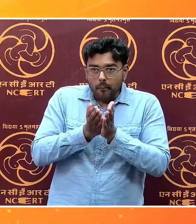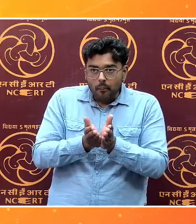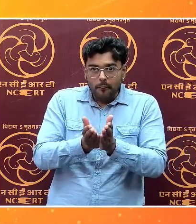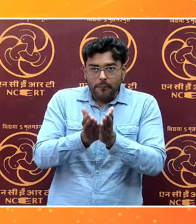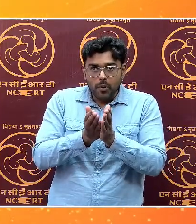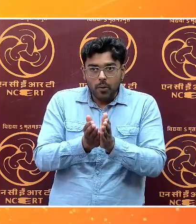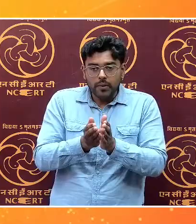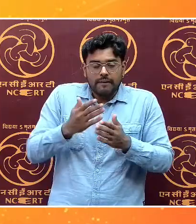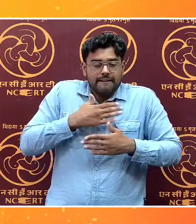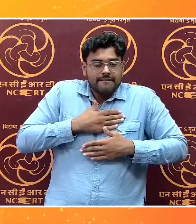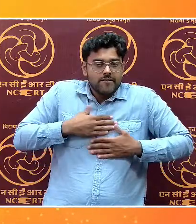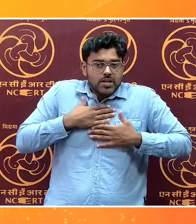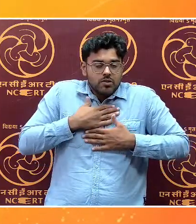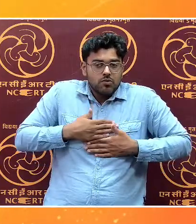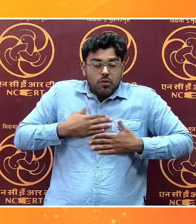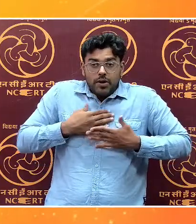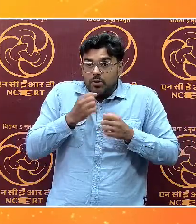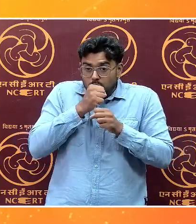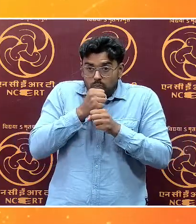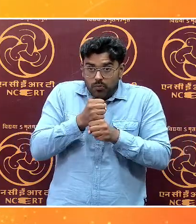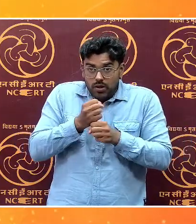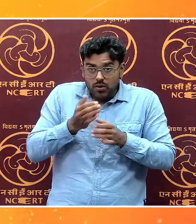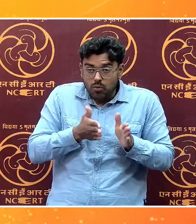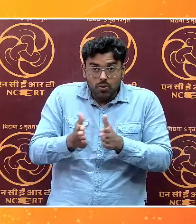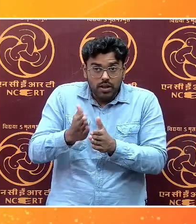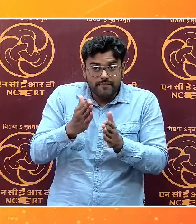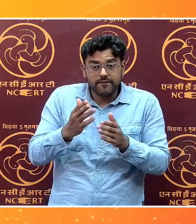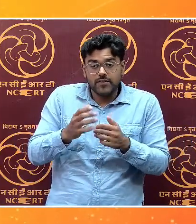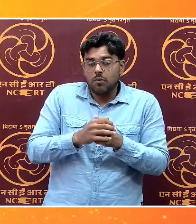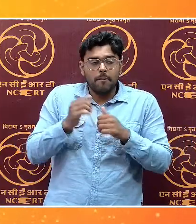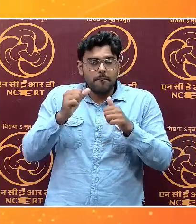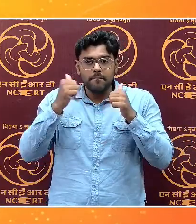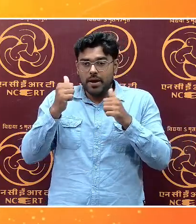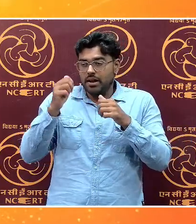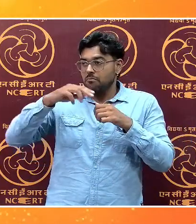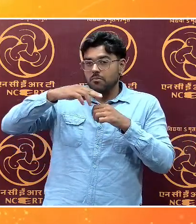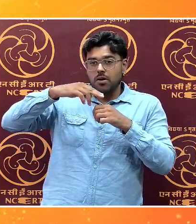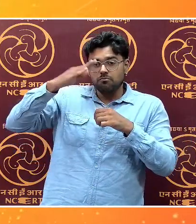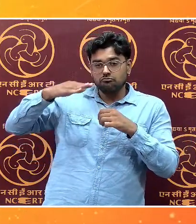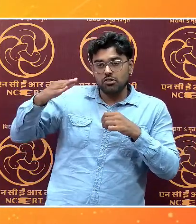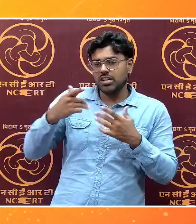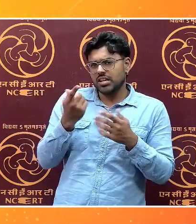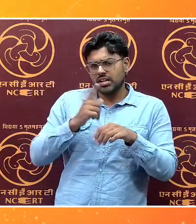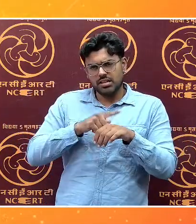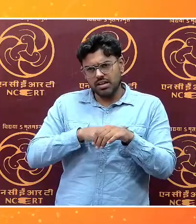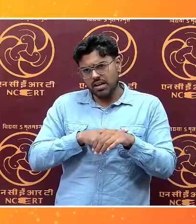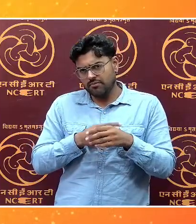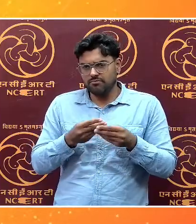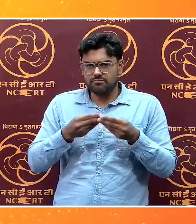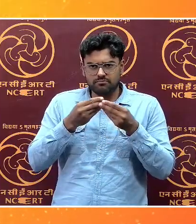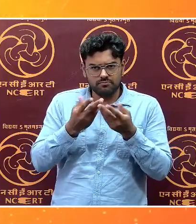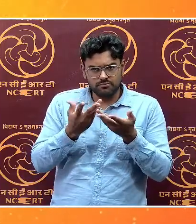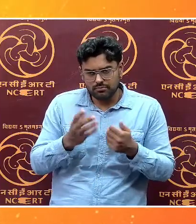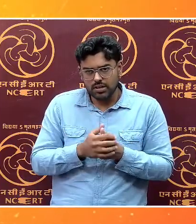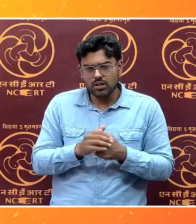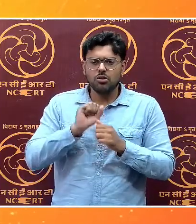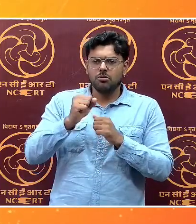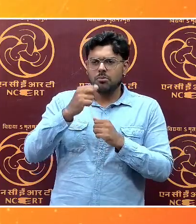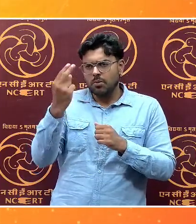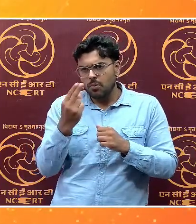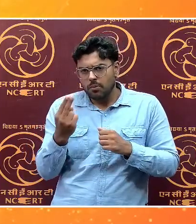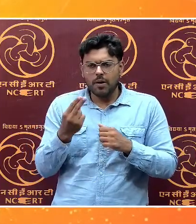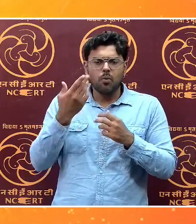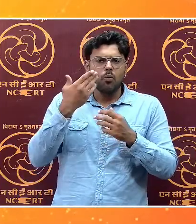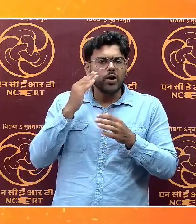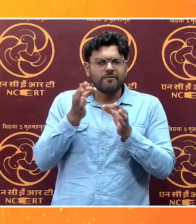while enjoying the scenic beauty at its bank. So it will take time. You can draw it or paint it in your